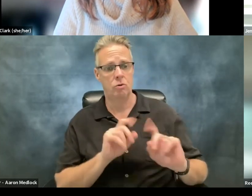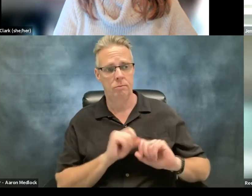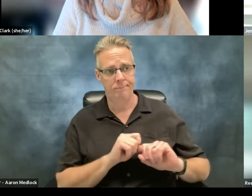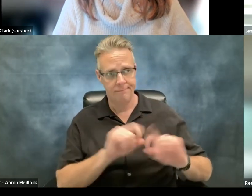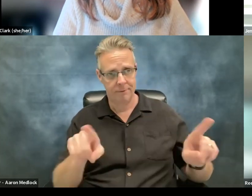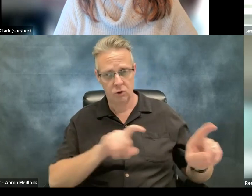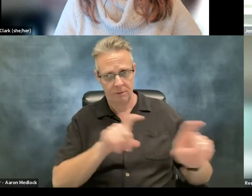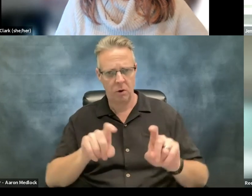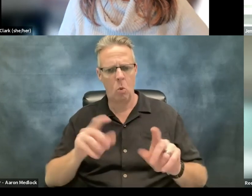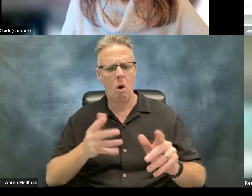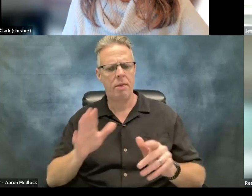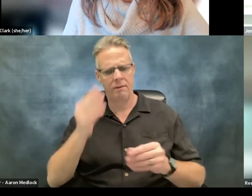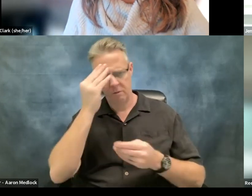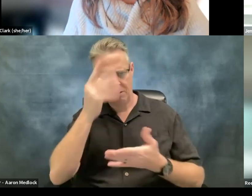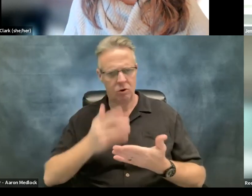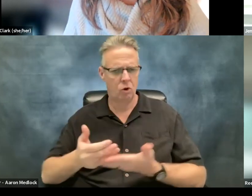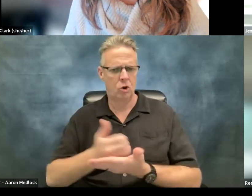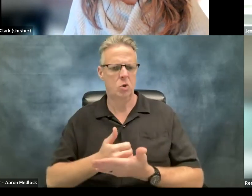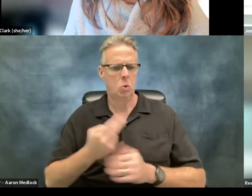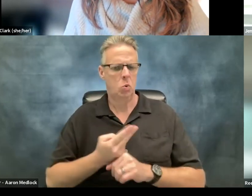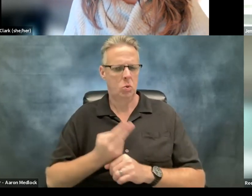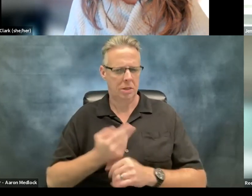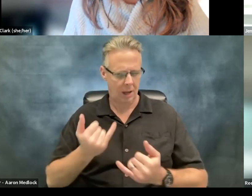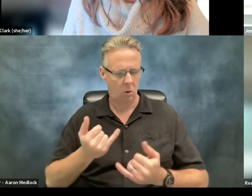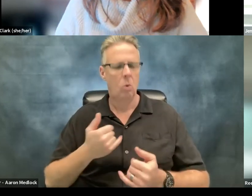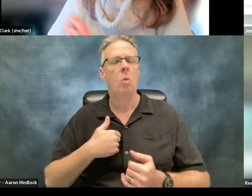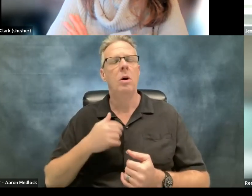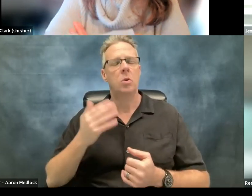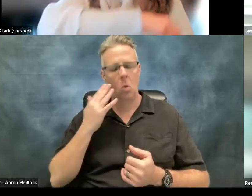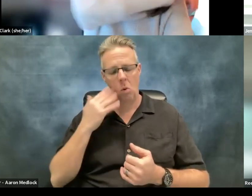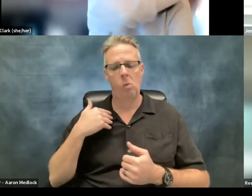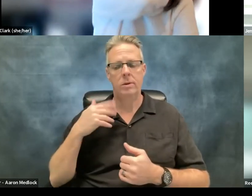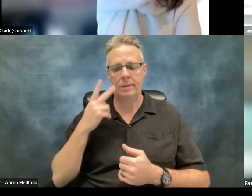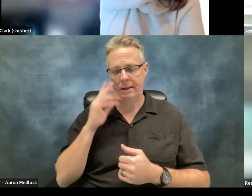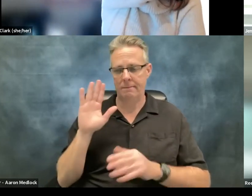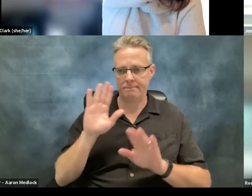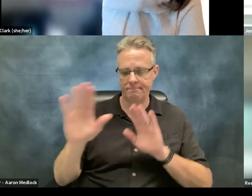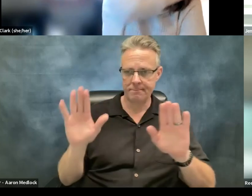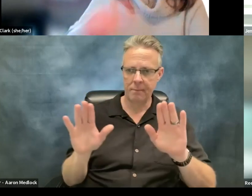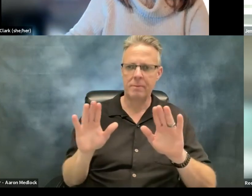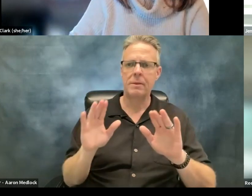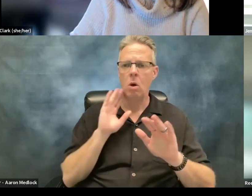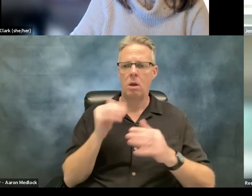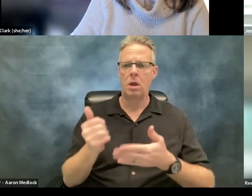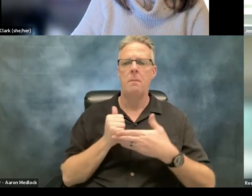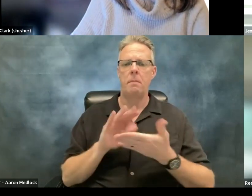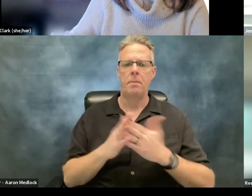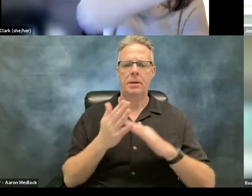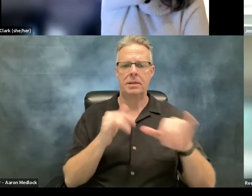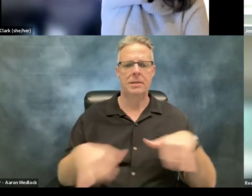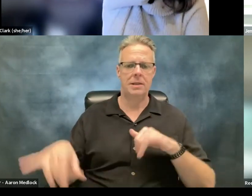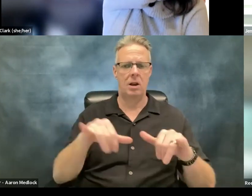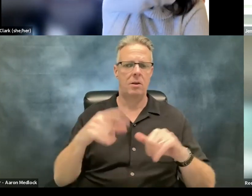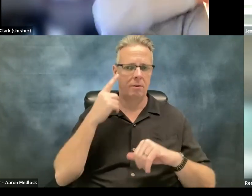they're currently collecting. And so we could work towards this idea of trying to help standardize in the